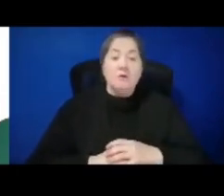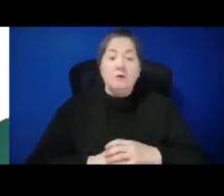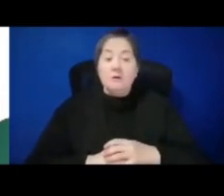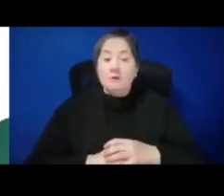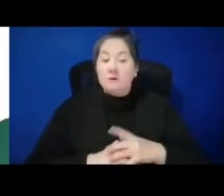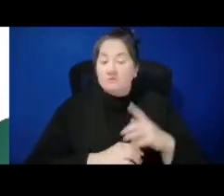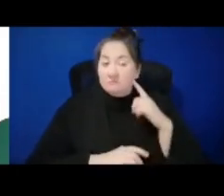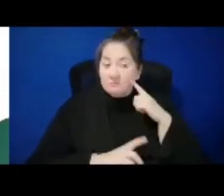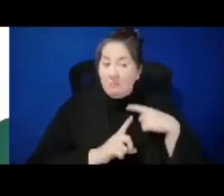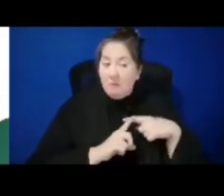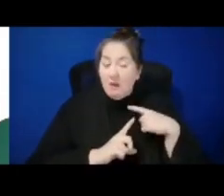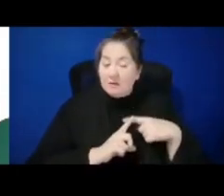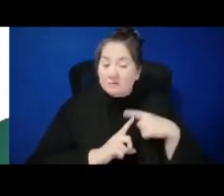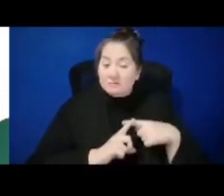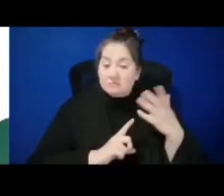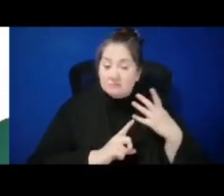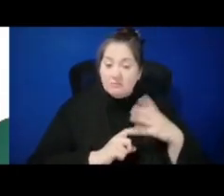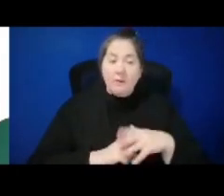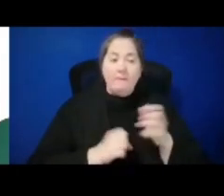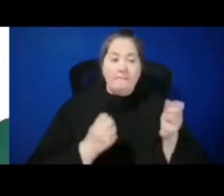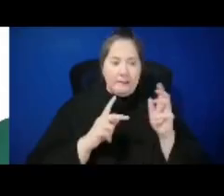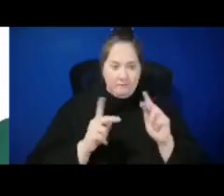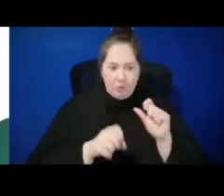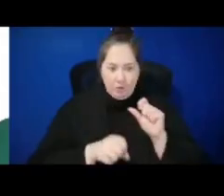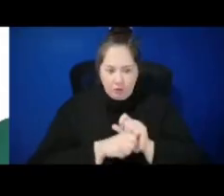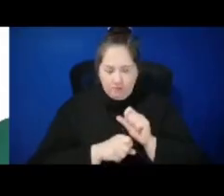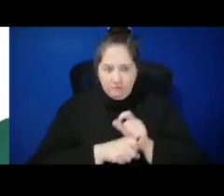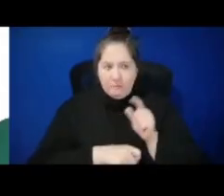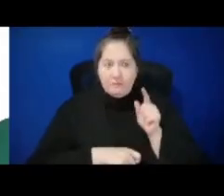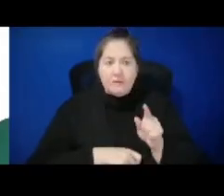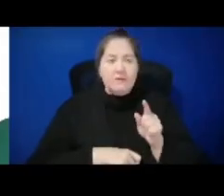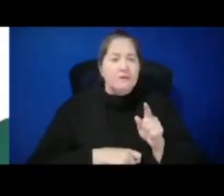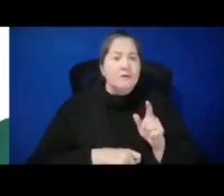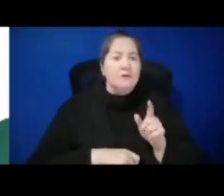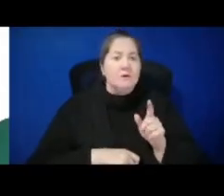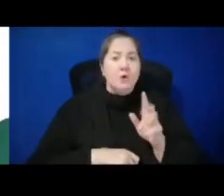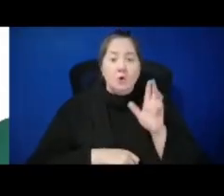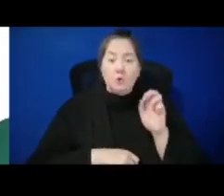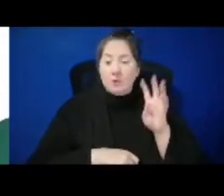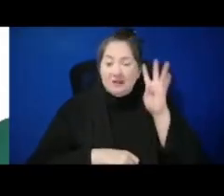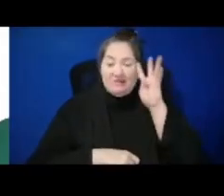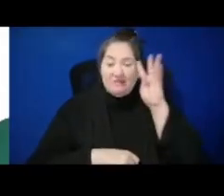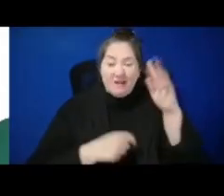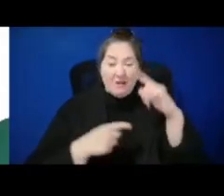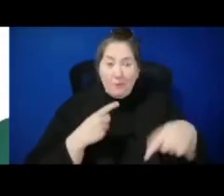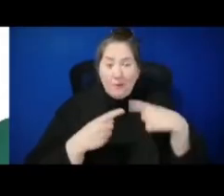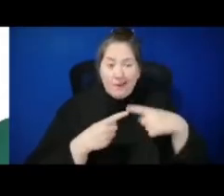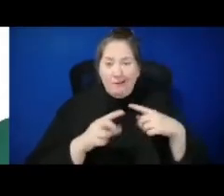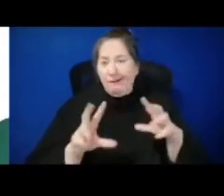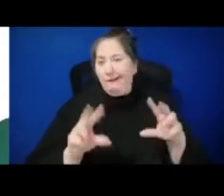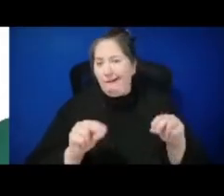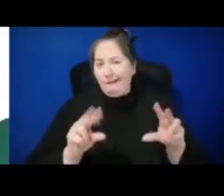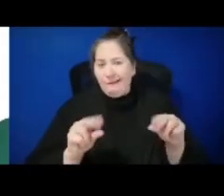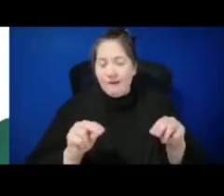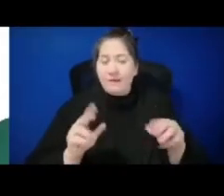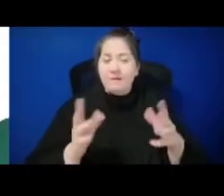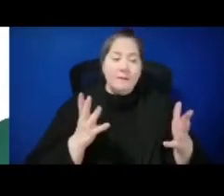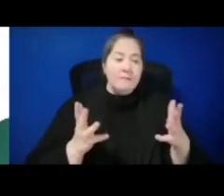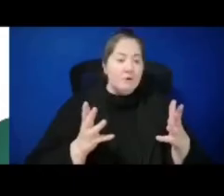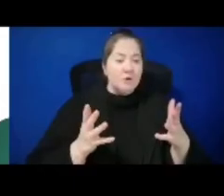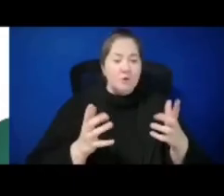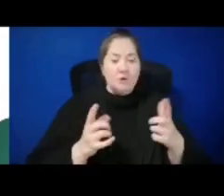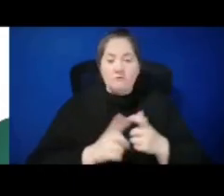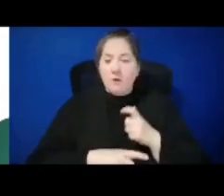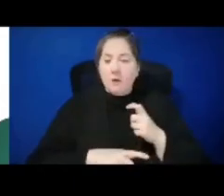is, because so many folks are working from this, you don't need to reinvent the wheel. If you are someone who might be from